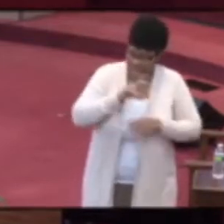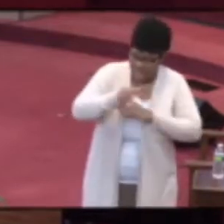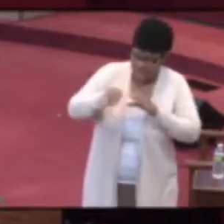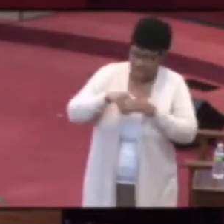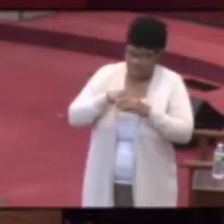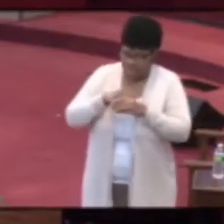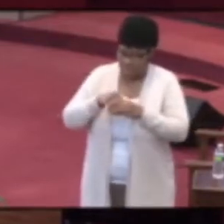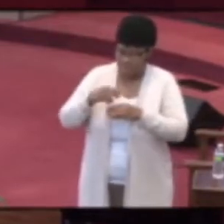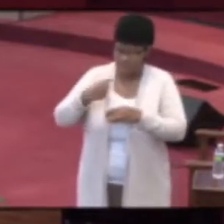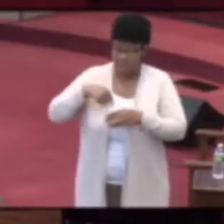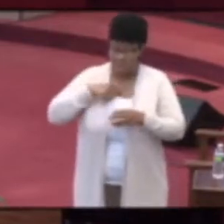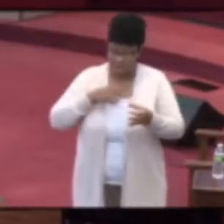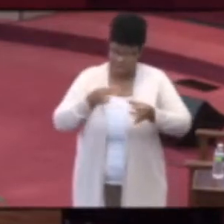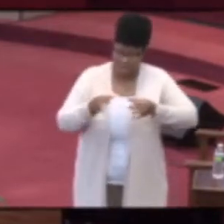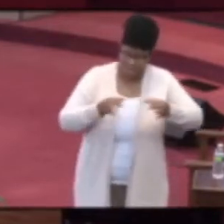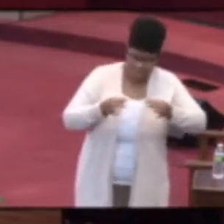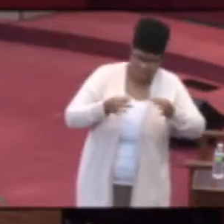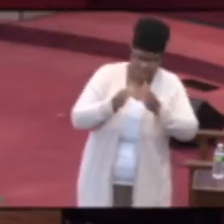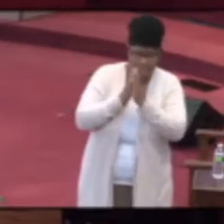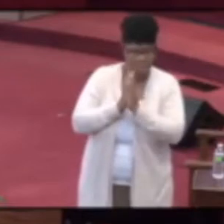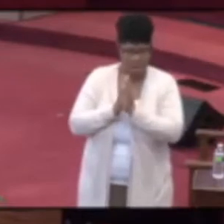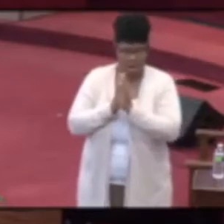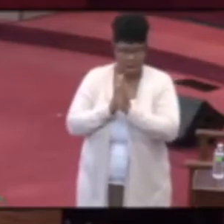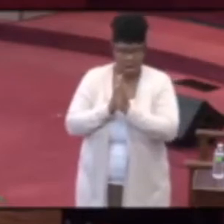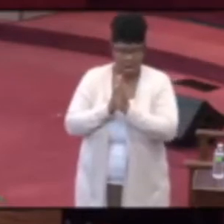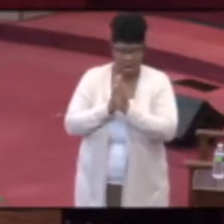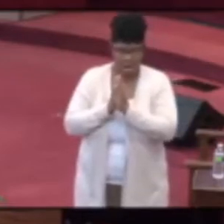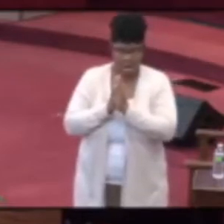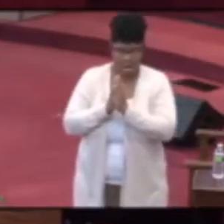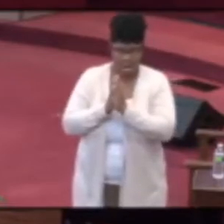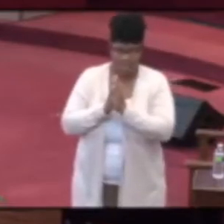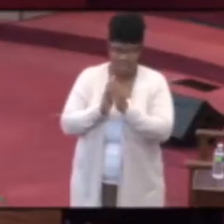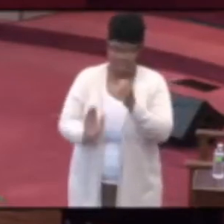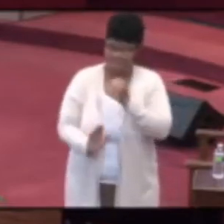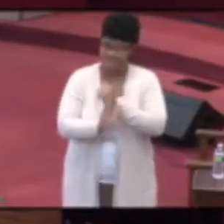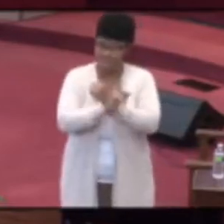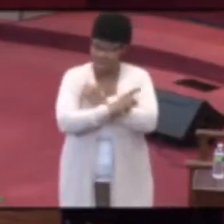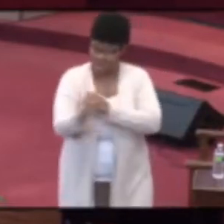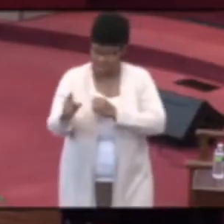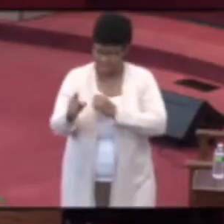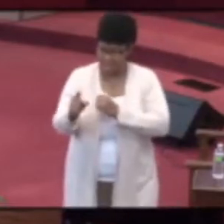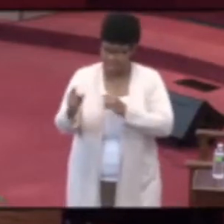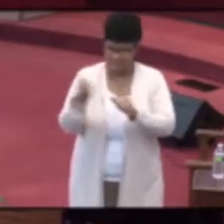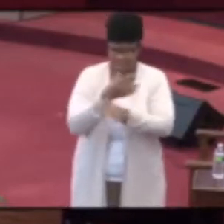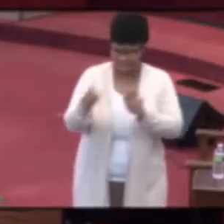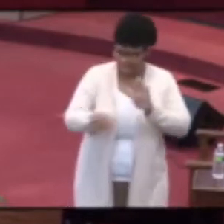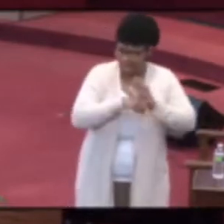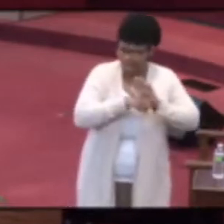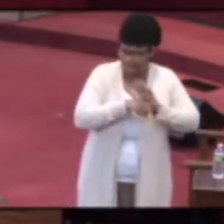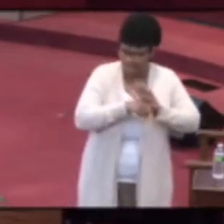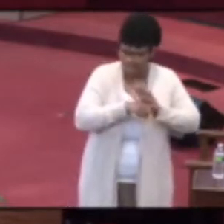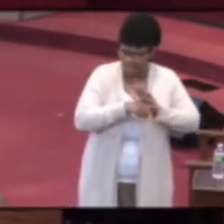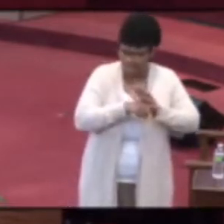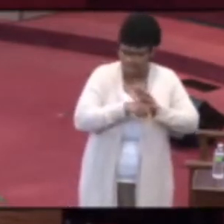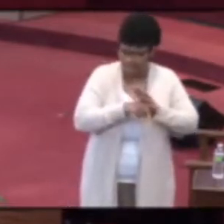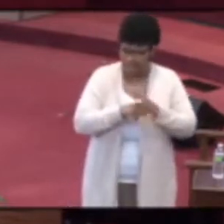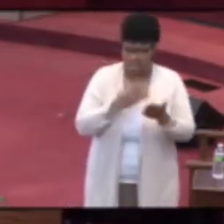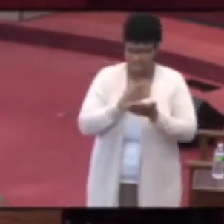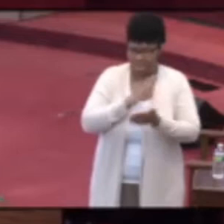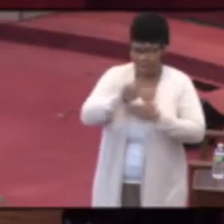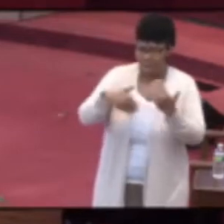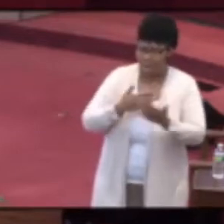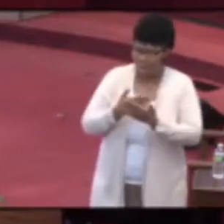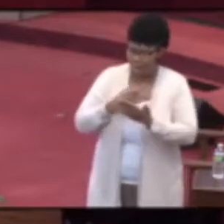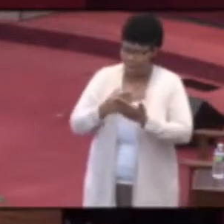include in our definition of prayer that prayer is a fail-safe. And to pray is to prevent